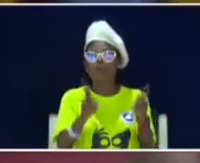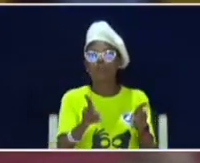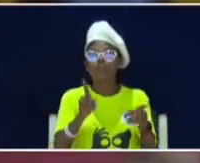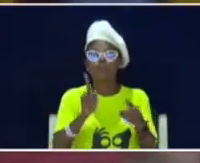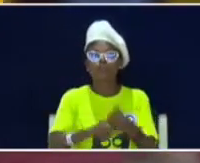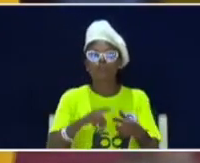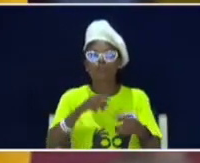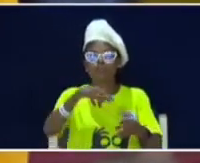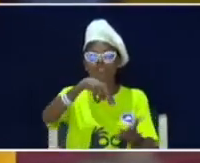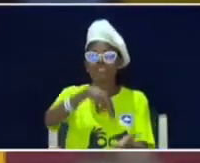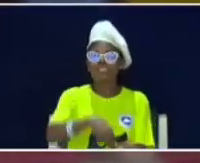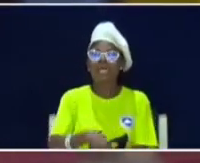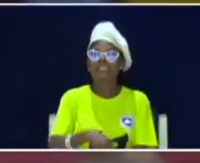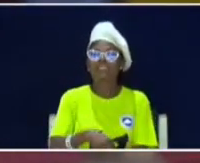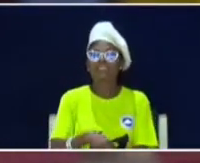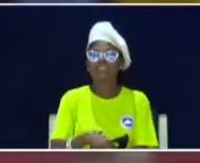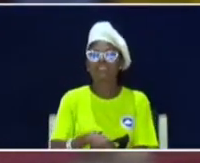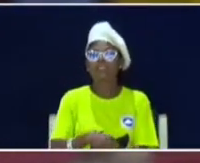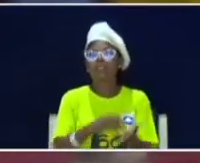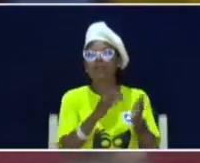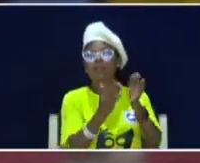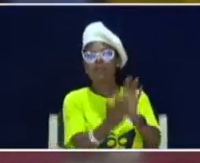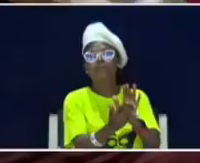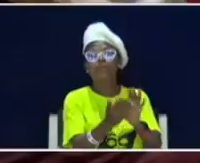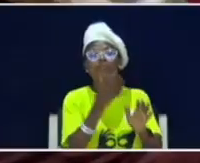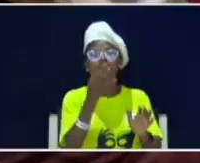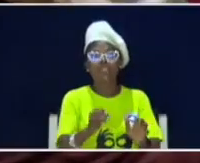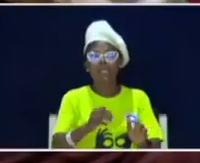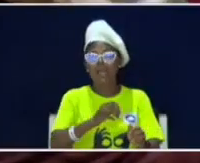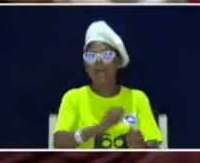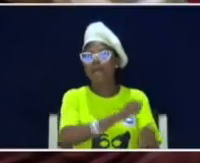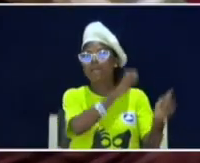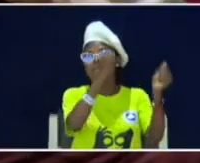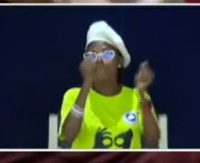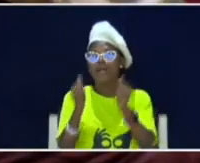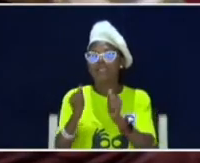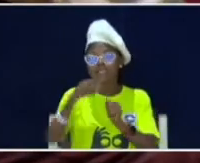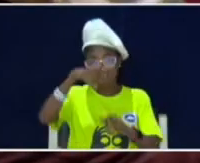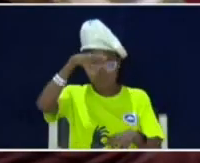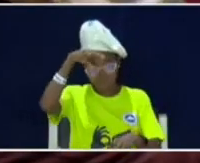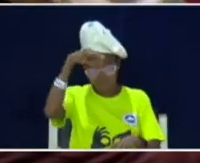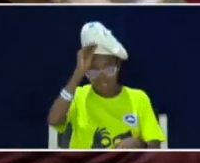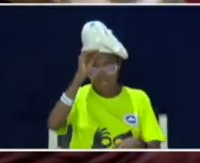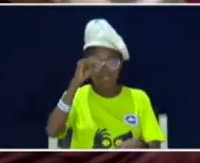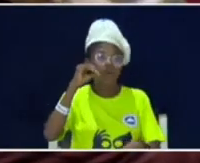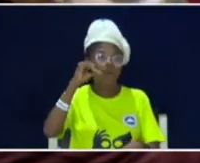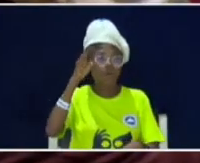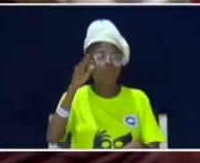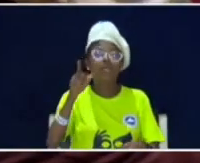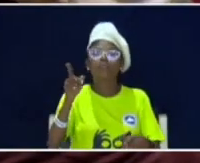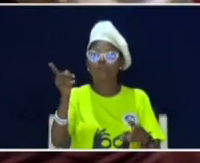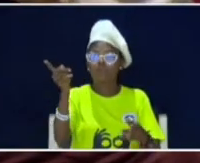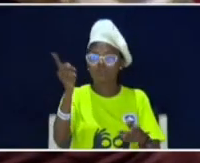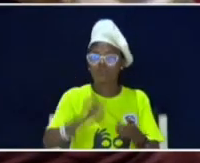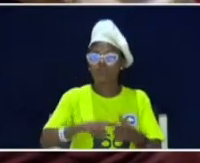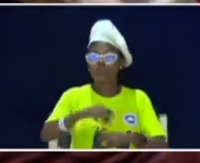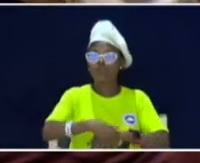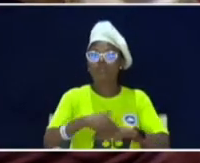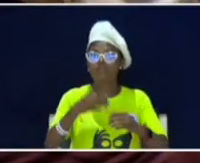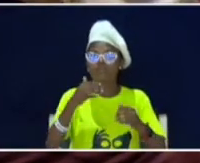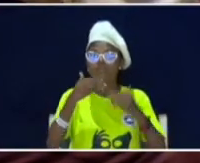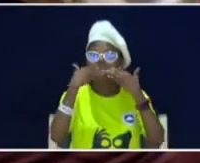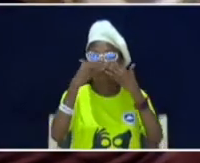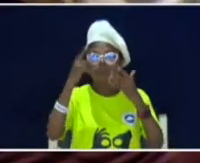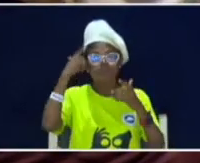stand before mighty men and women tonight. Thank you for bringing us up. Thank you